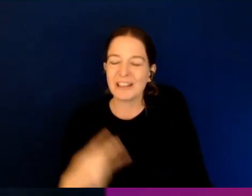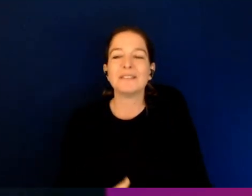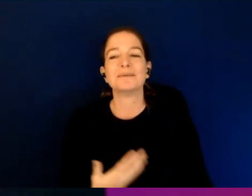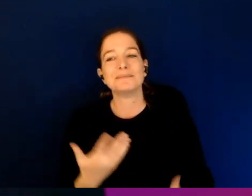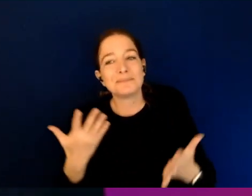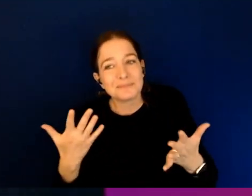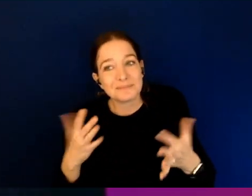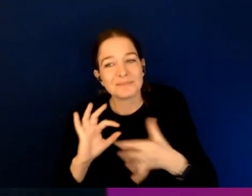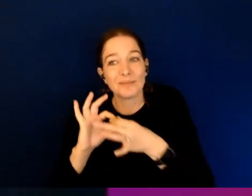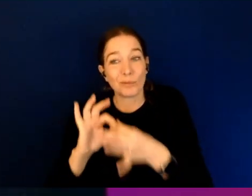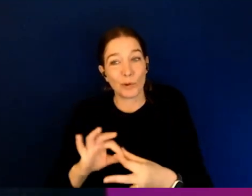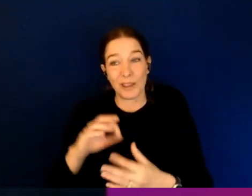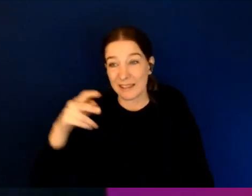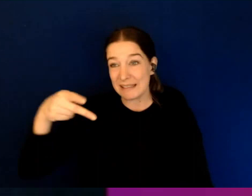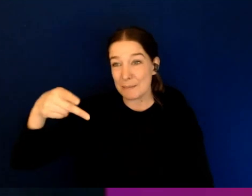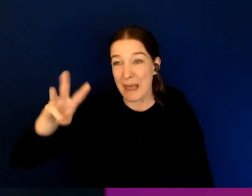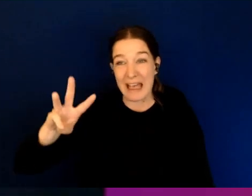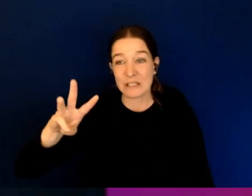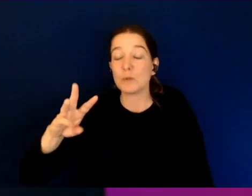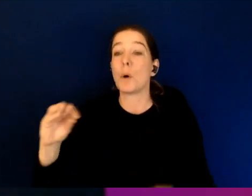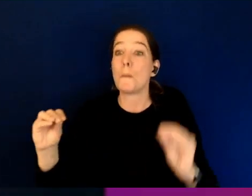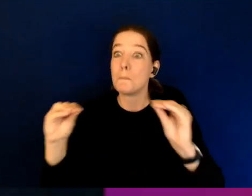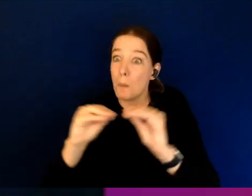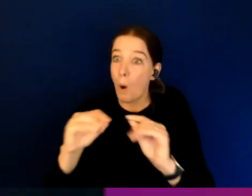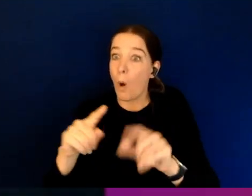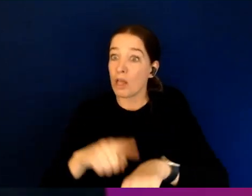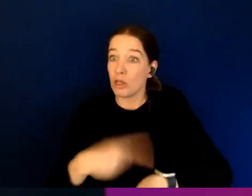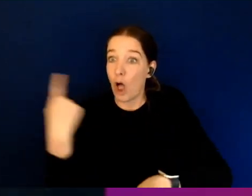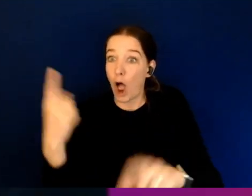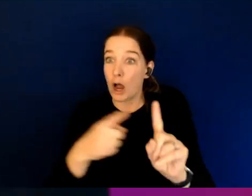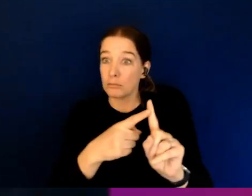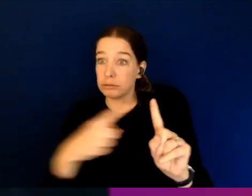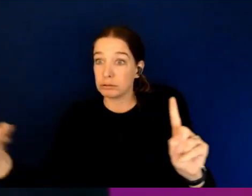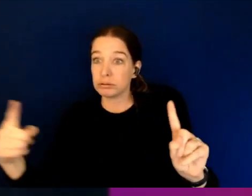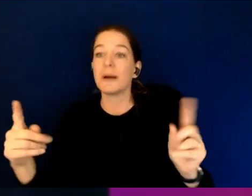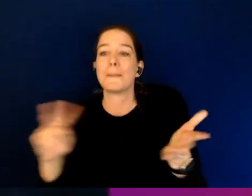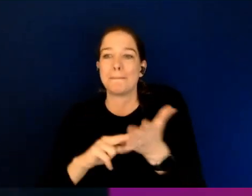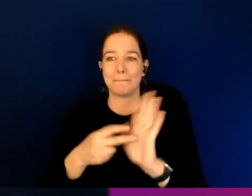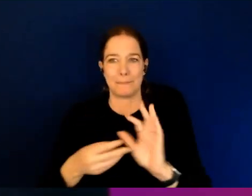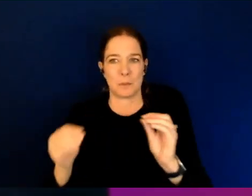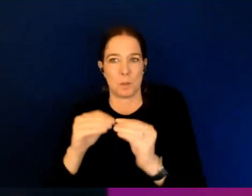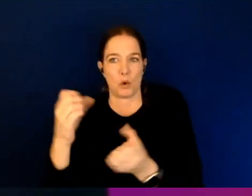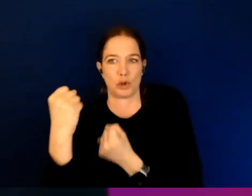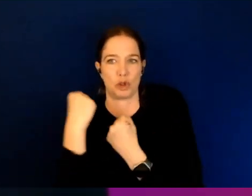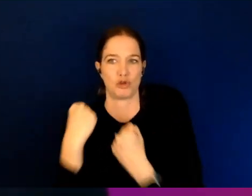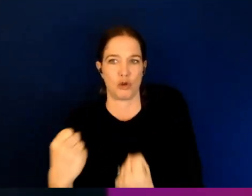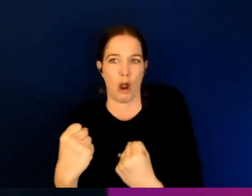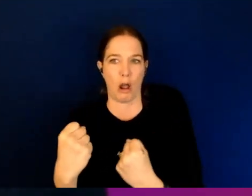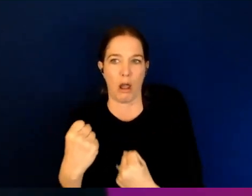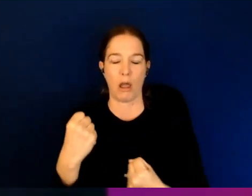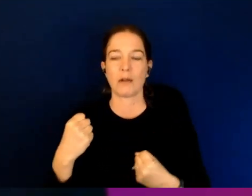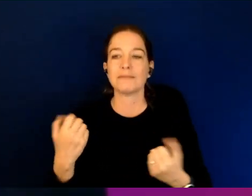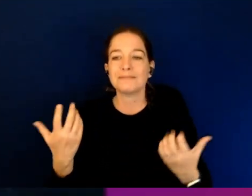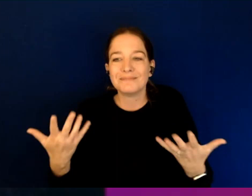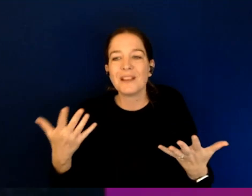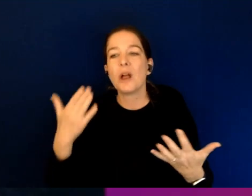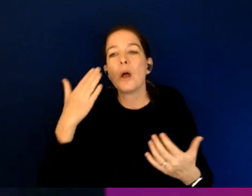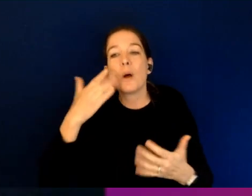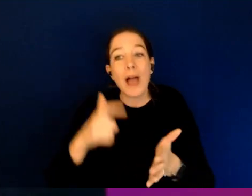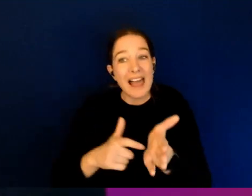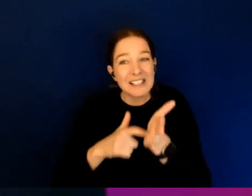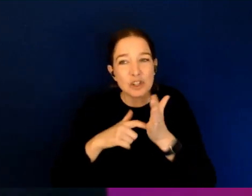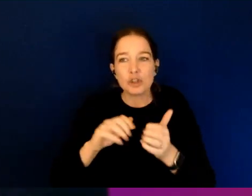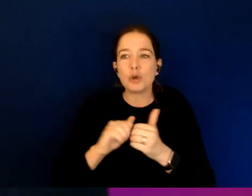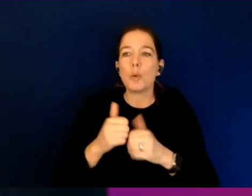to passwords, you know, longer is stronger. It has to do with how long it takes to crack